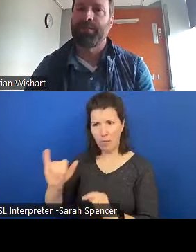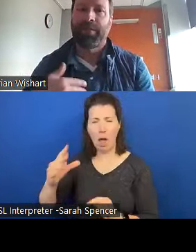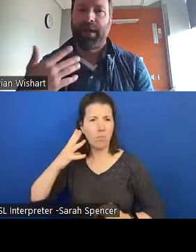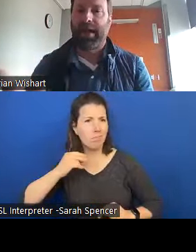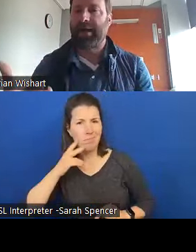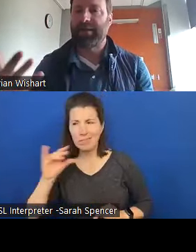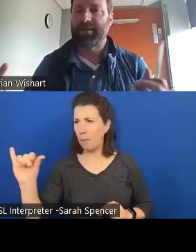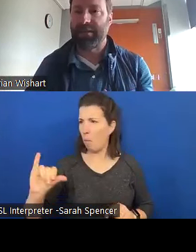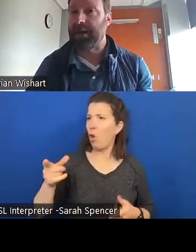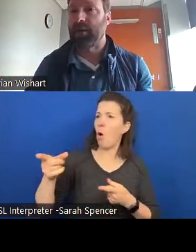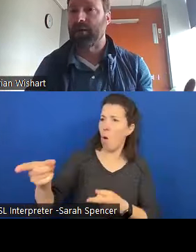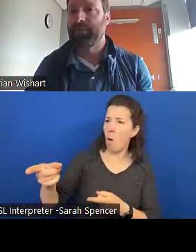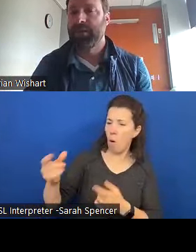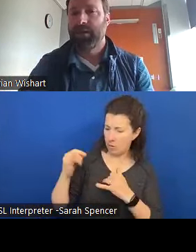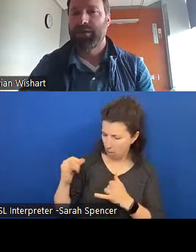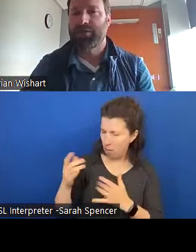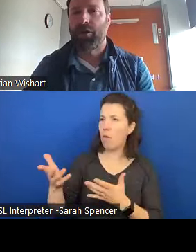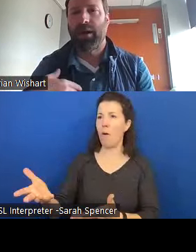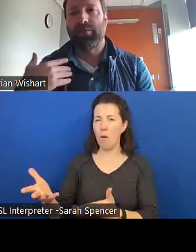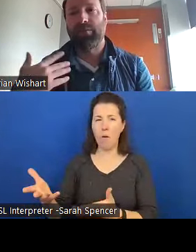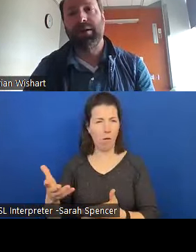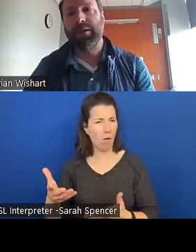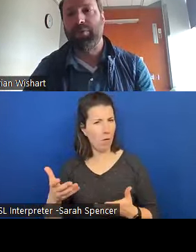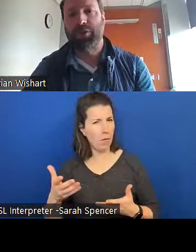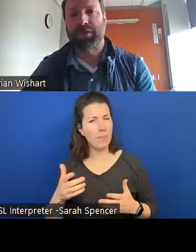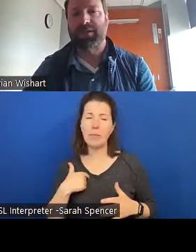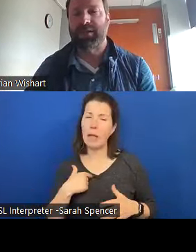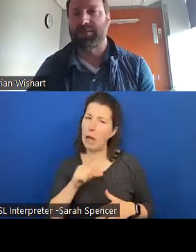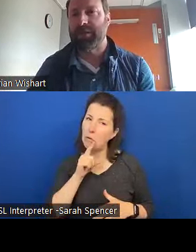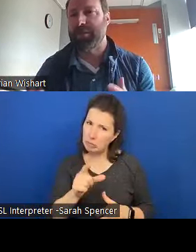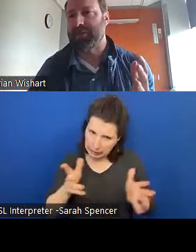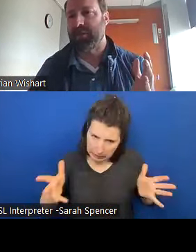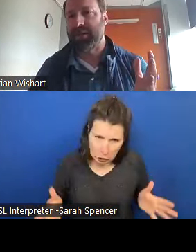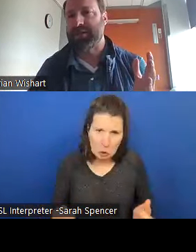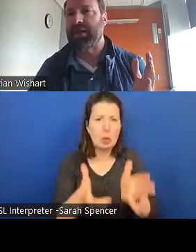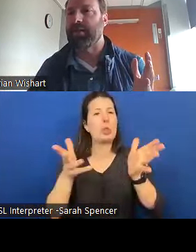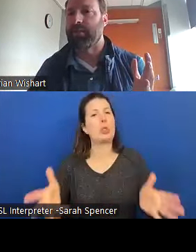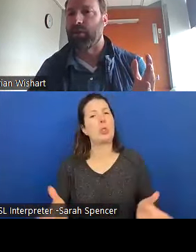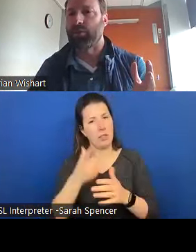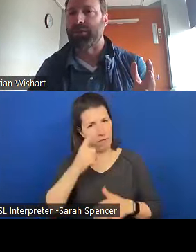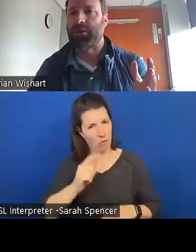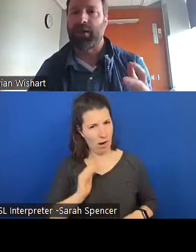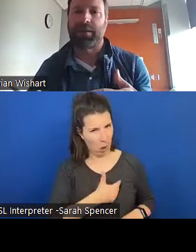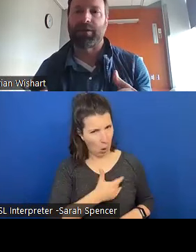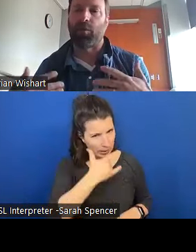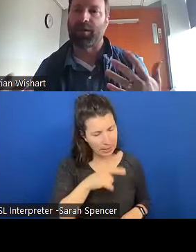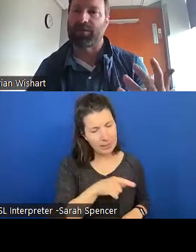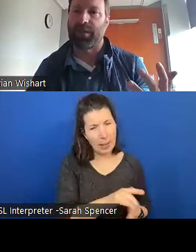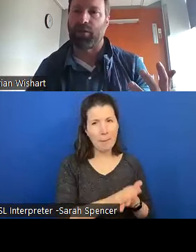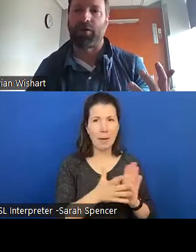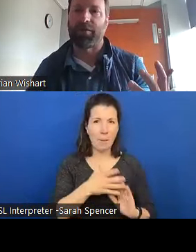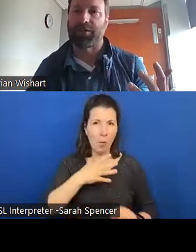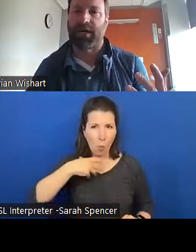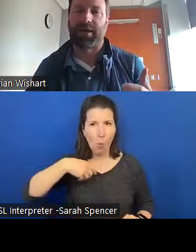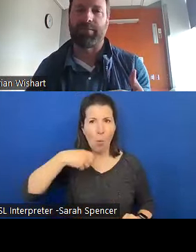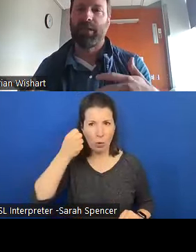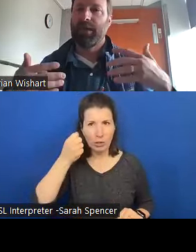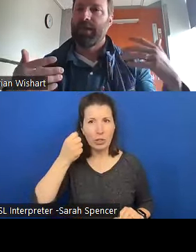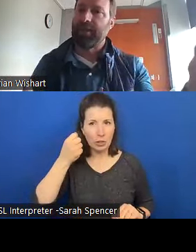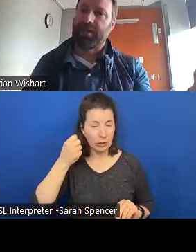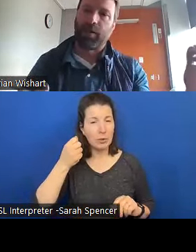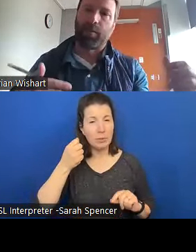things as they are. And so I really push this, especially as our kids get a little bit older and they don't want to spend all of their